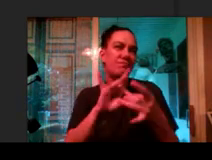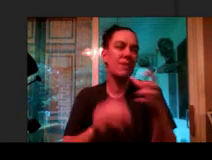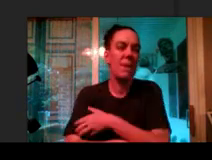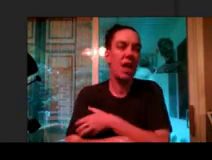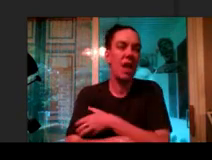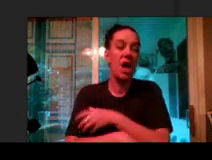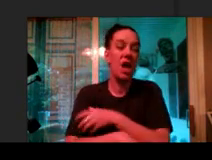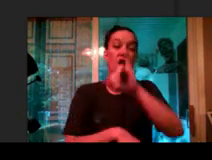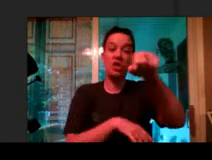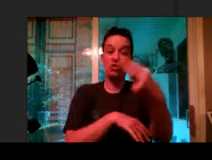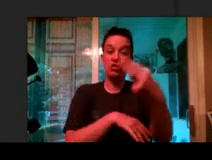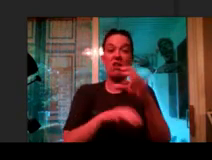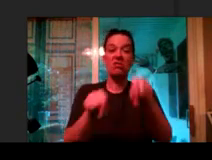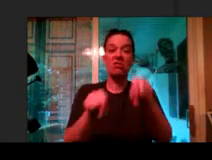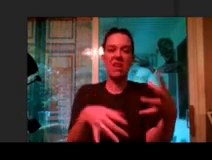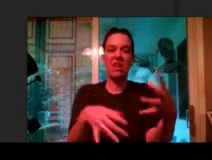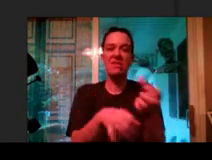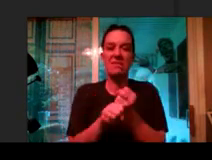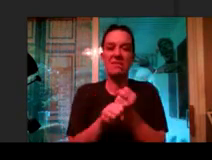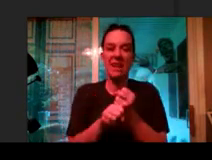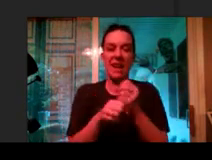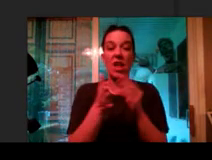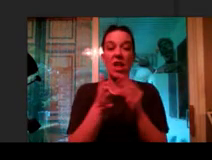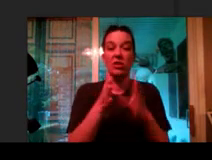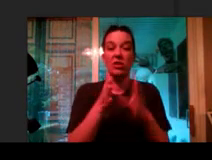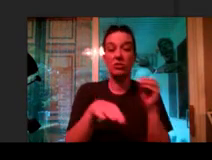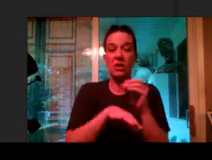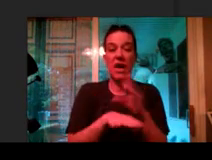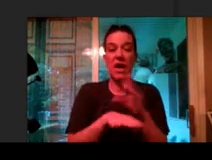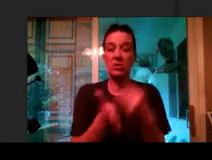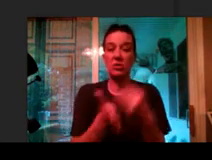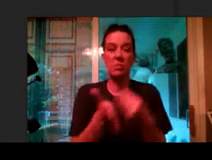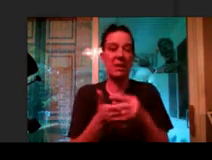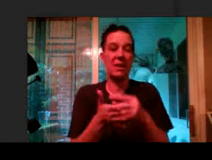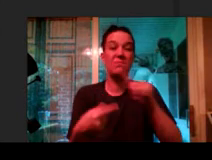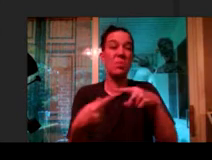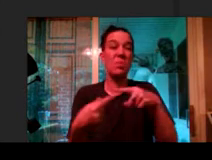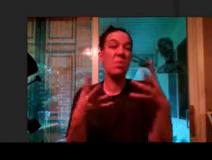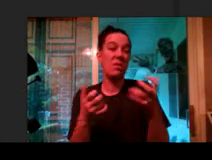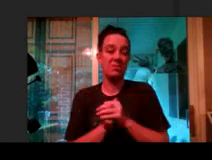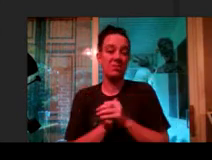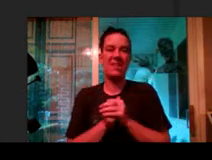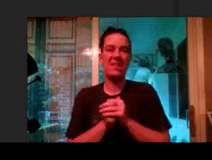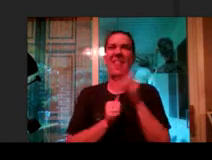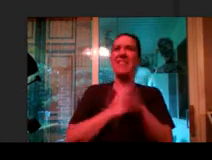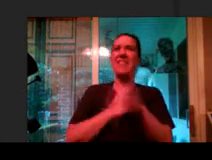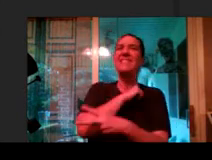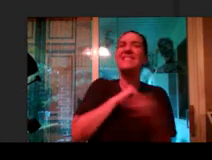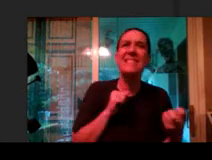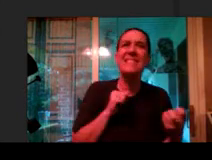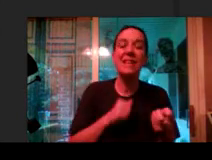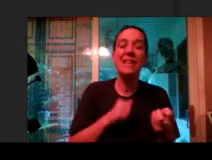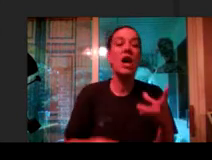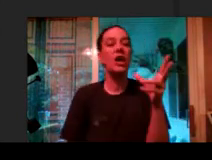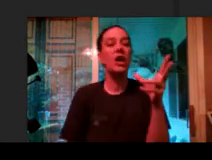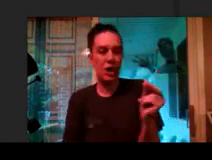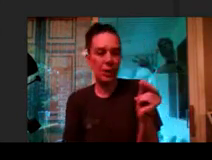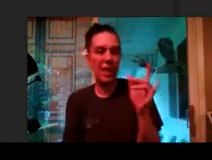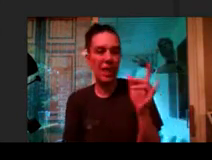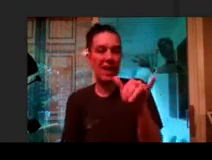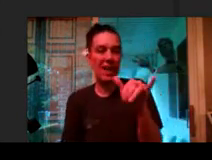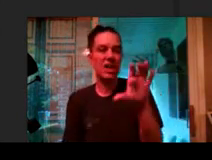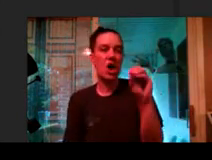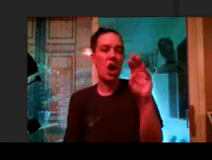student council's money whenever he wants to. That's stealing. No, that's